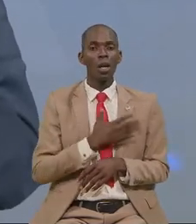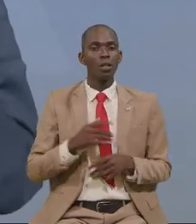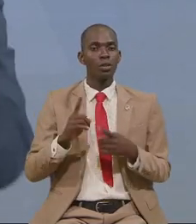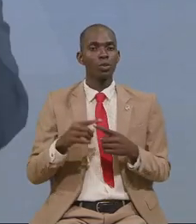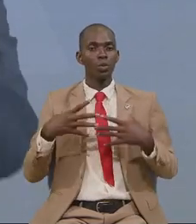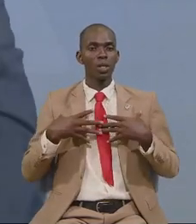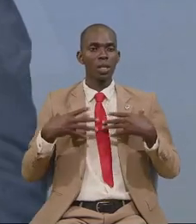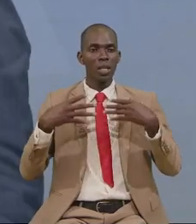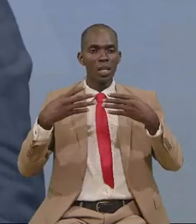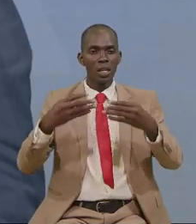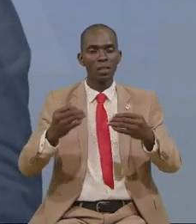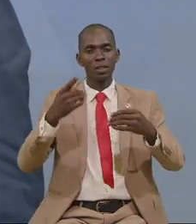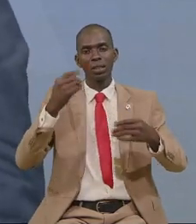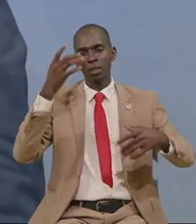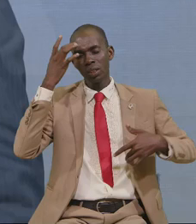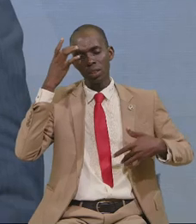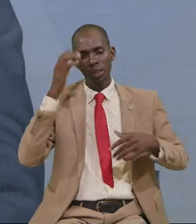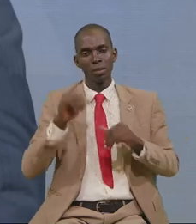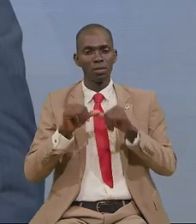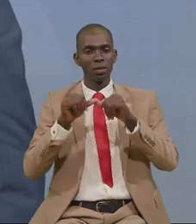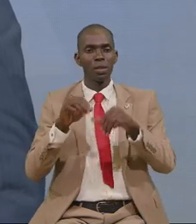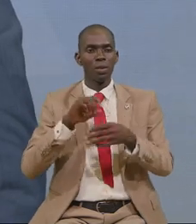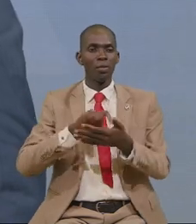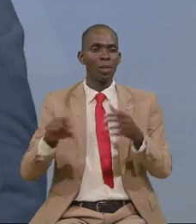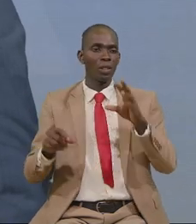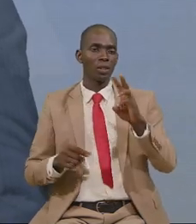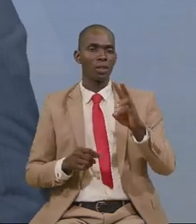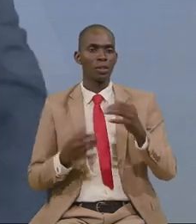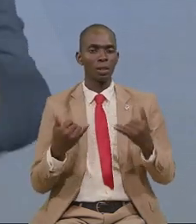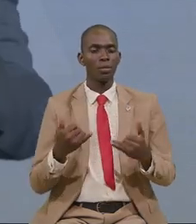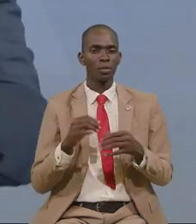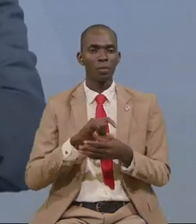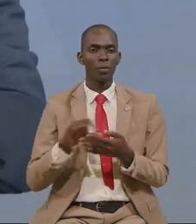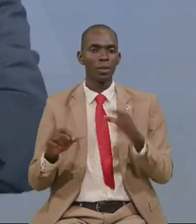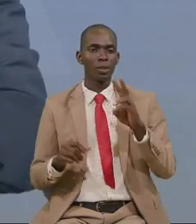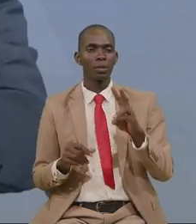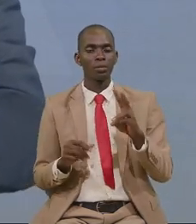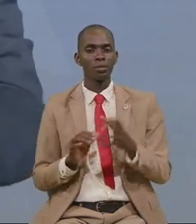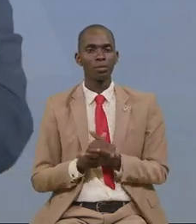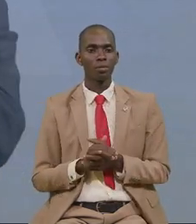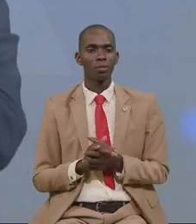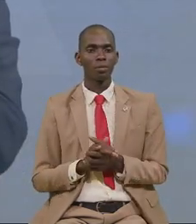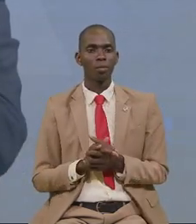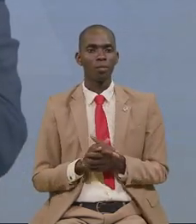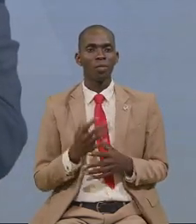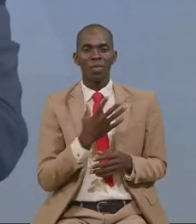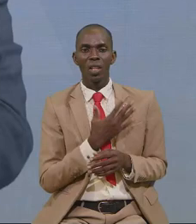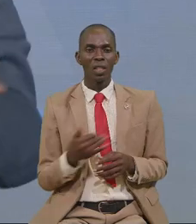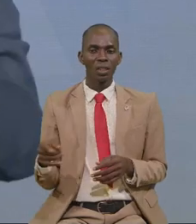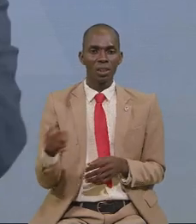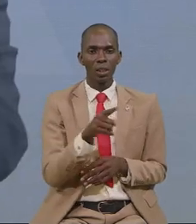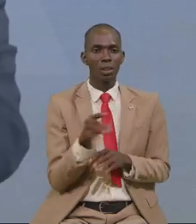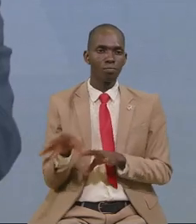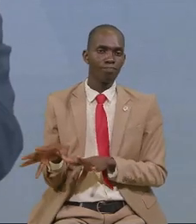the sick. Look at verse 6. In verse 6, it tells us, and he departed